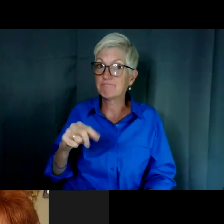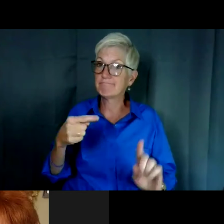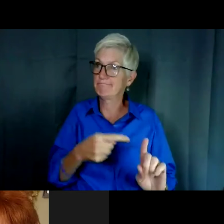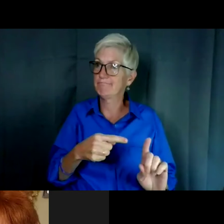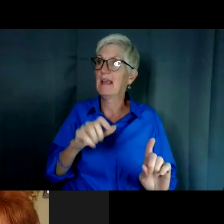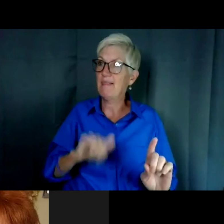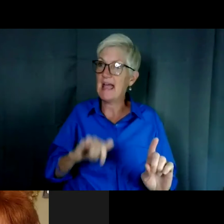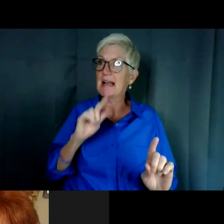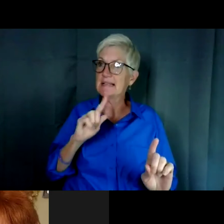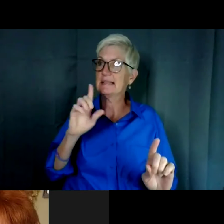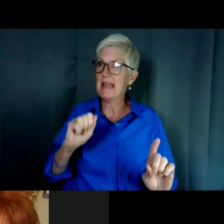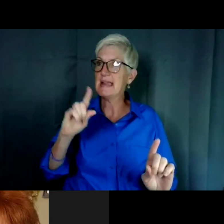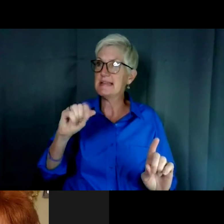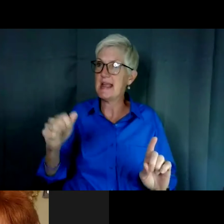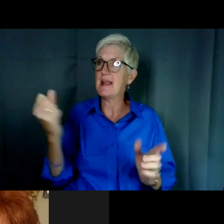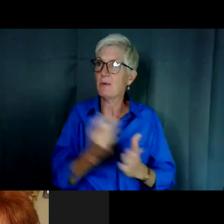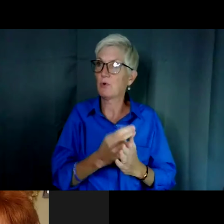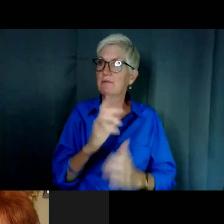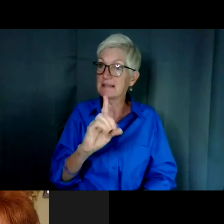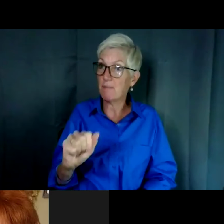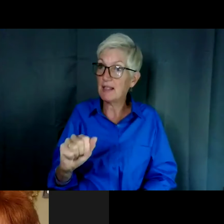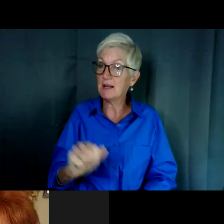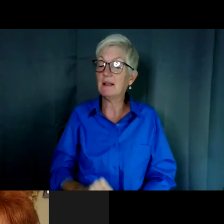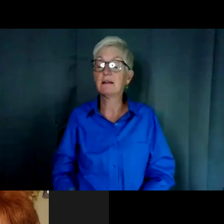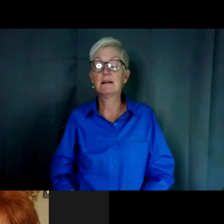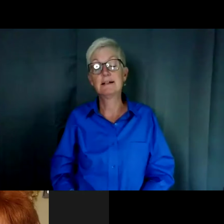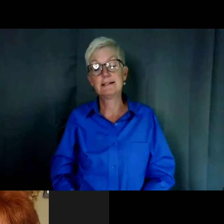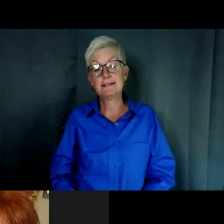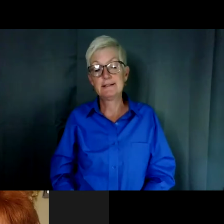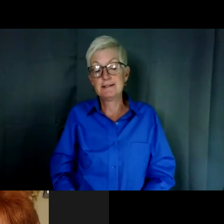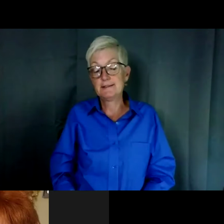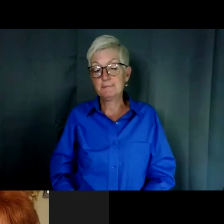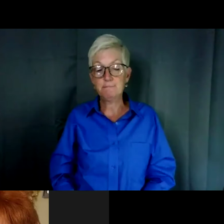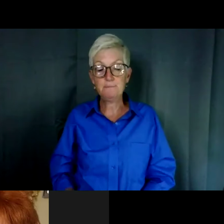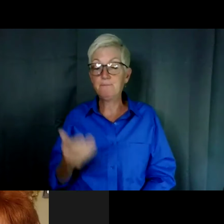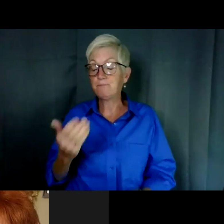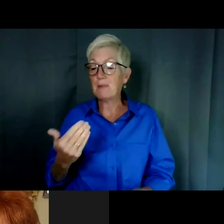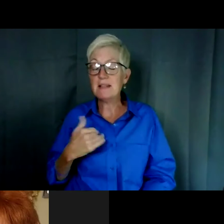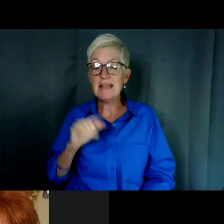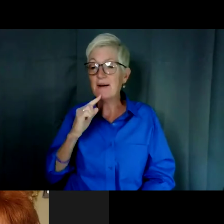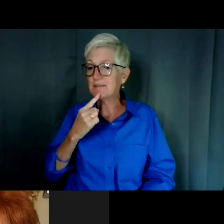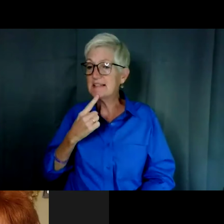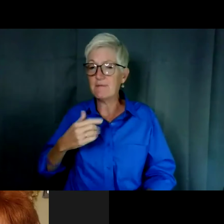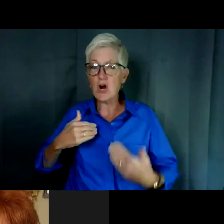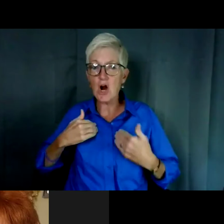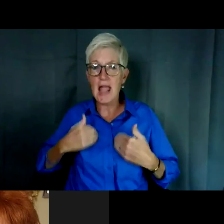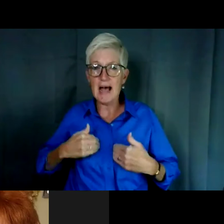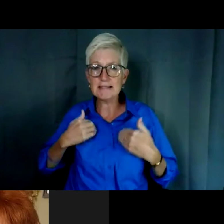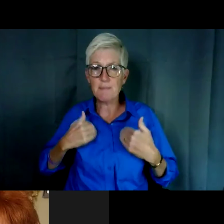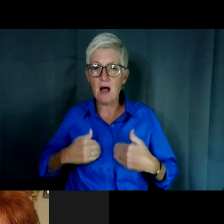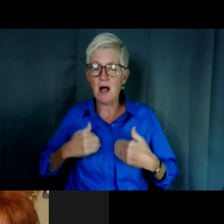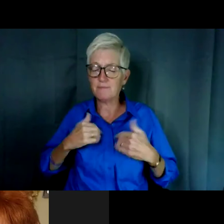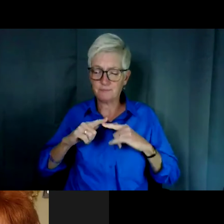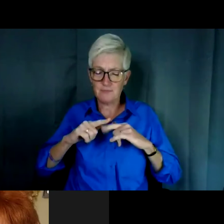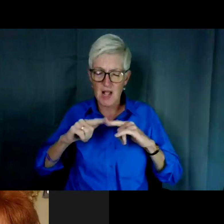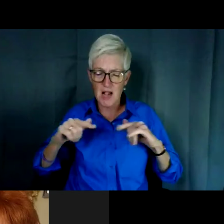ADA approved, you know, disability. They could have severe asthma. You know, there's all these different